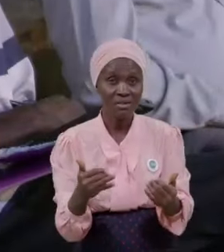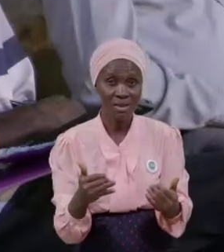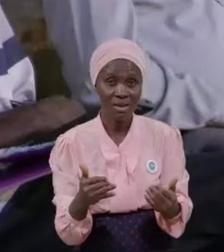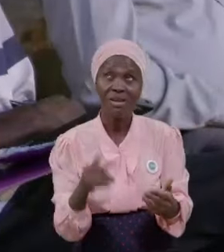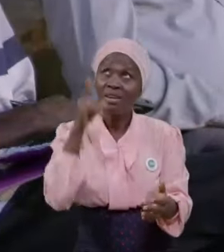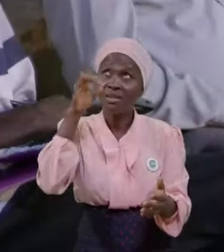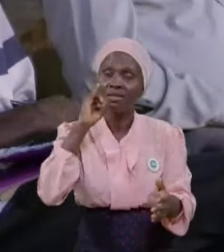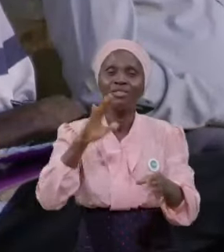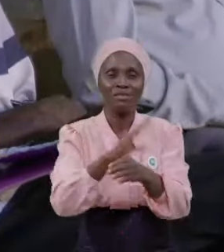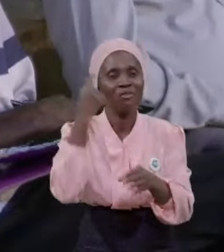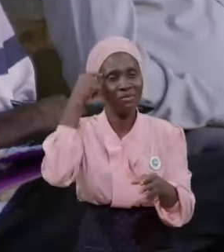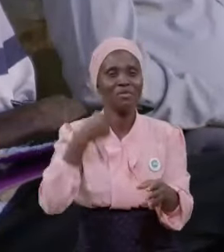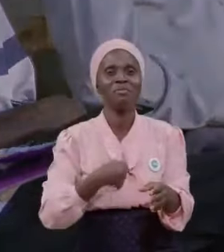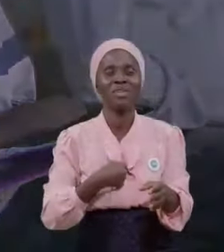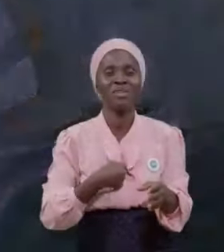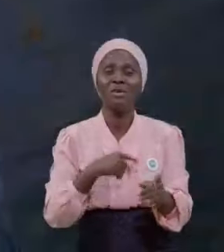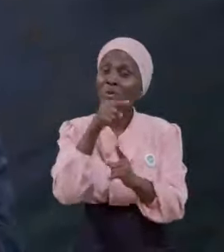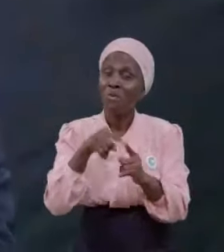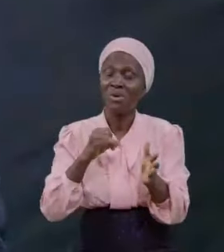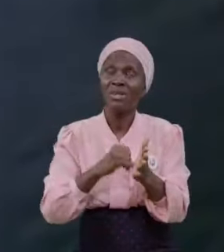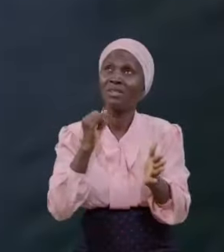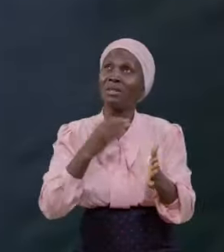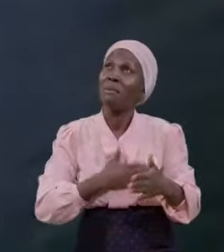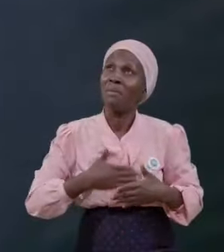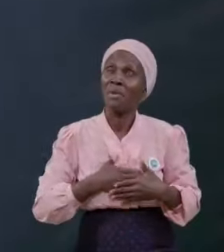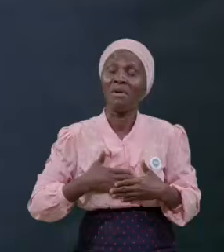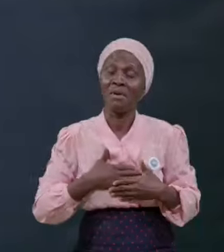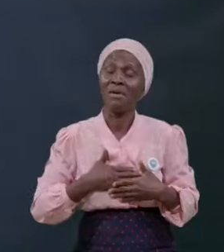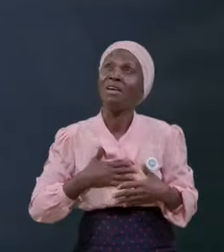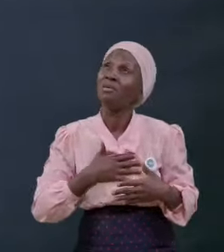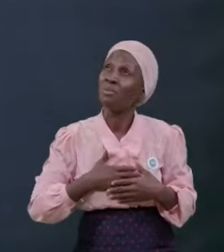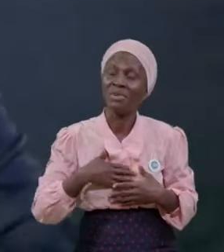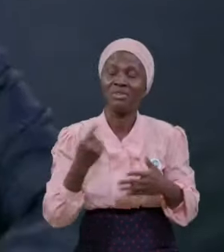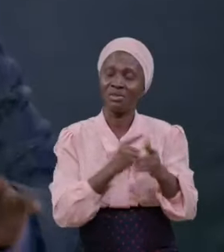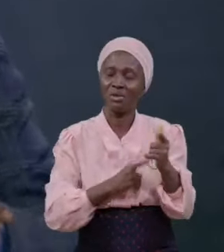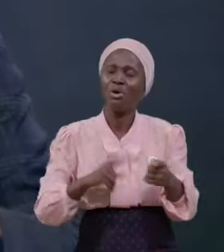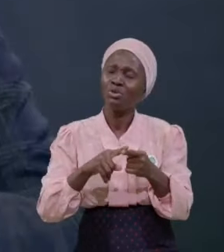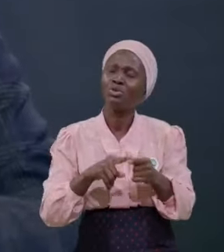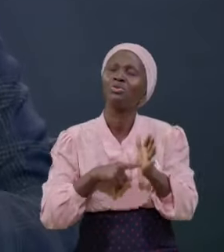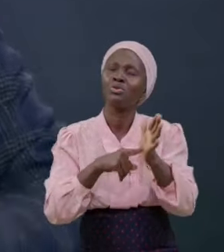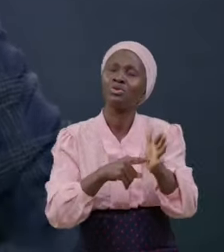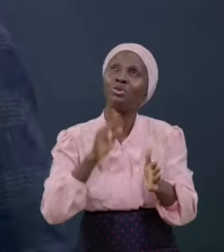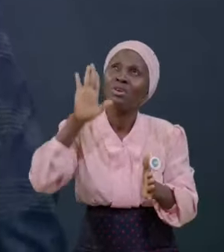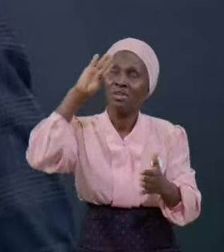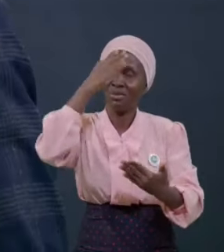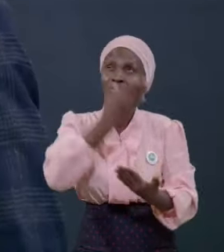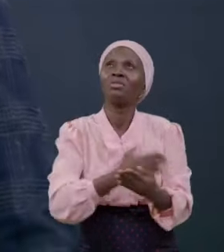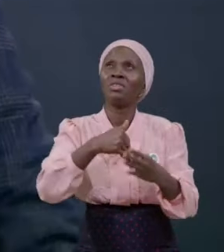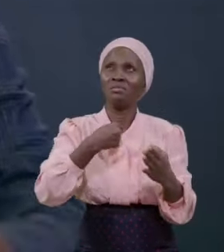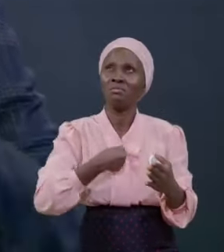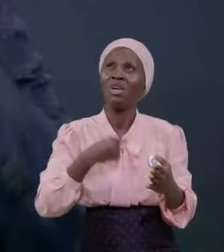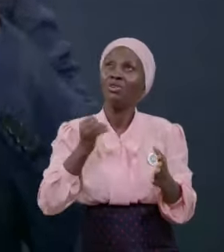to reveal his son in me, that I might preach him among the